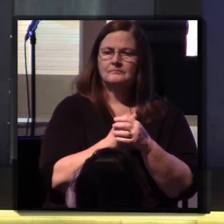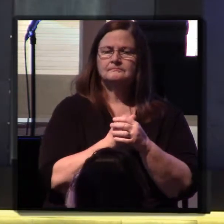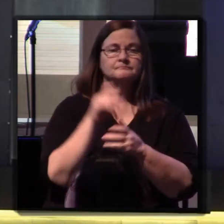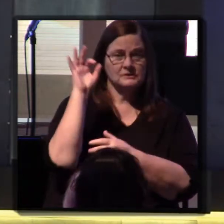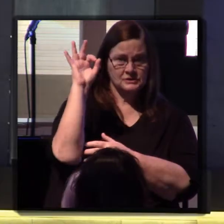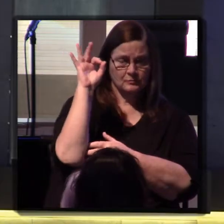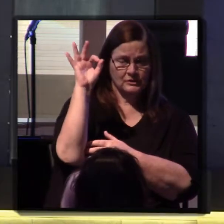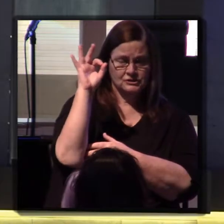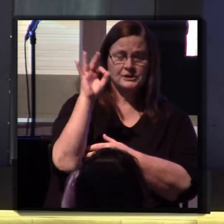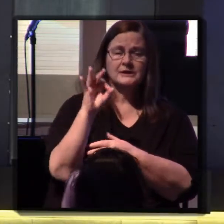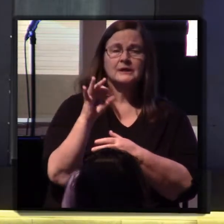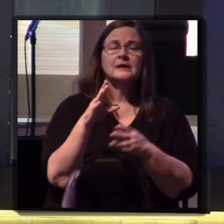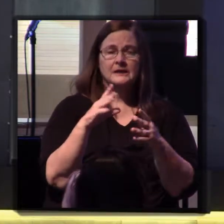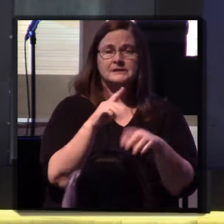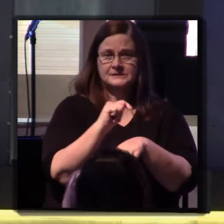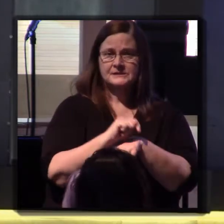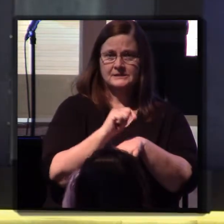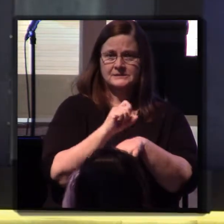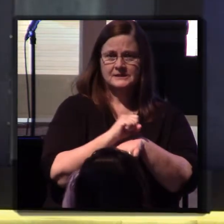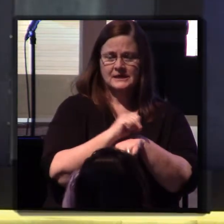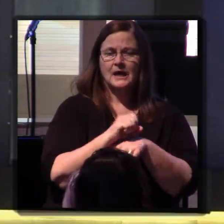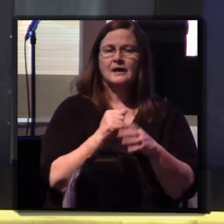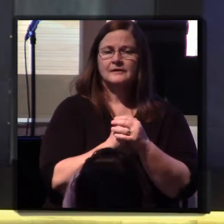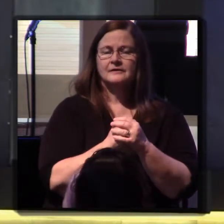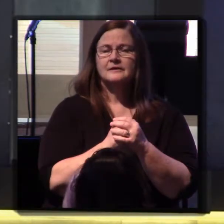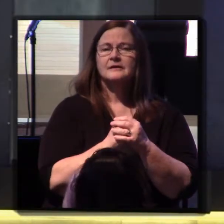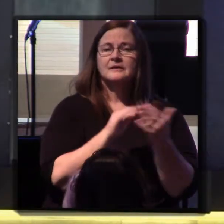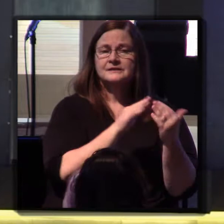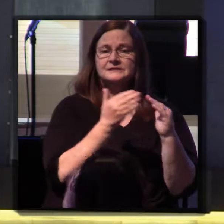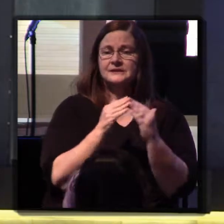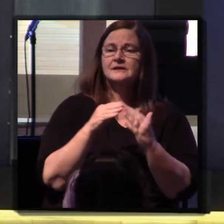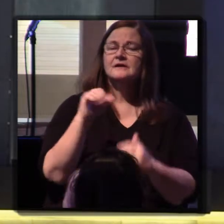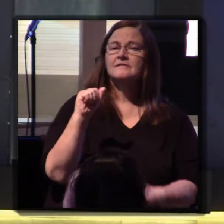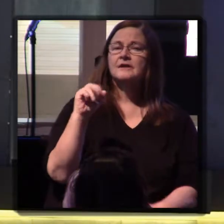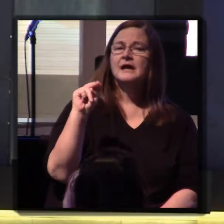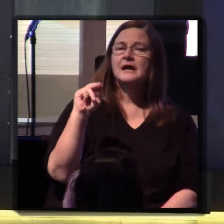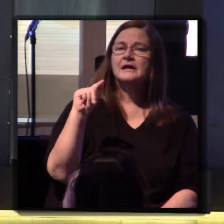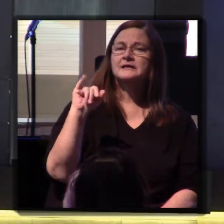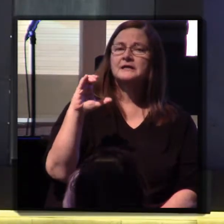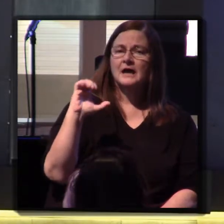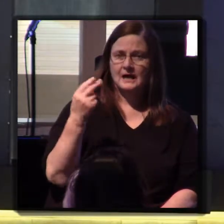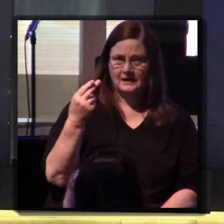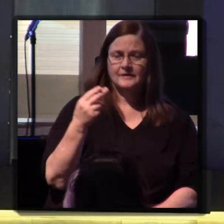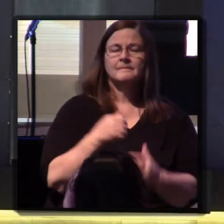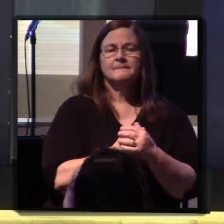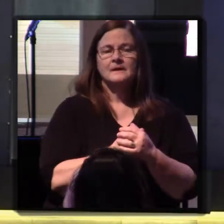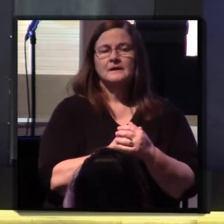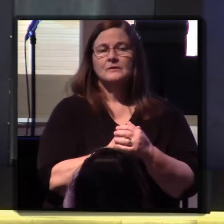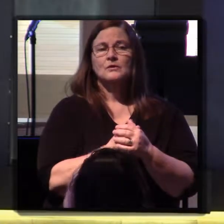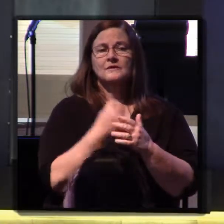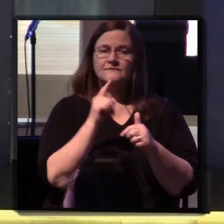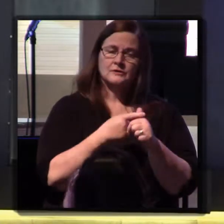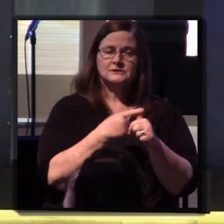Paul, beginning verse 16, I think. The Apostle Paul is preaching a sermon in a synagogue in Pisidian Antioch. And so this is the beginning